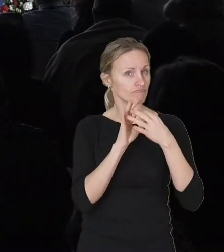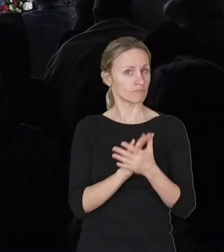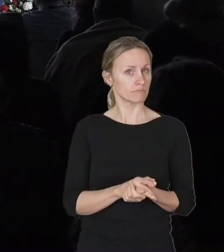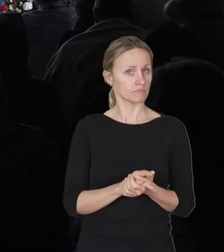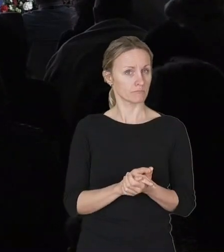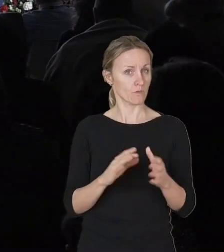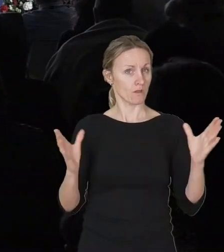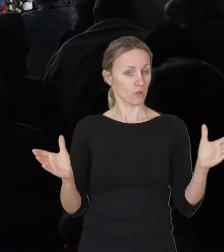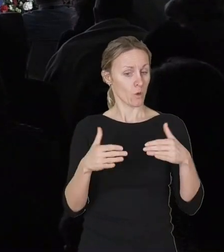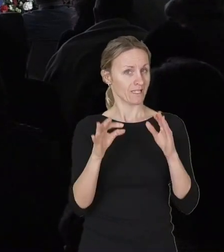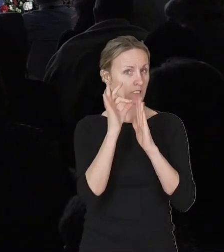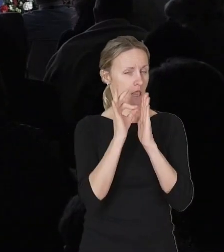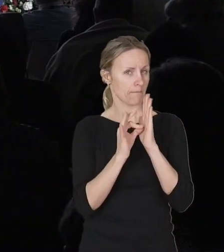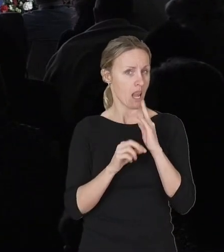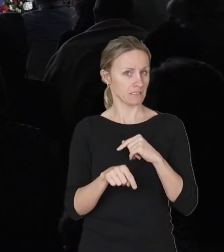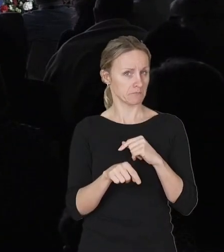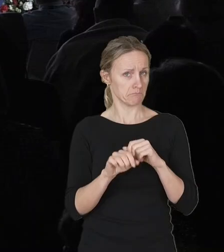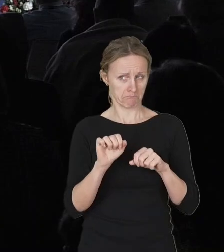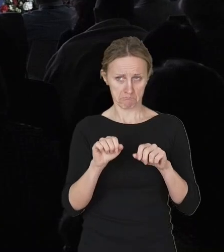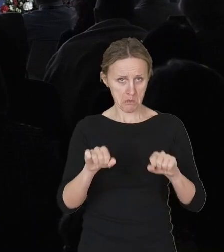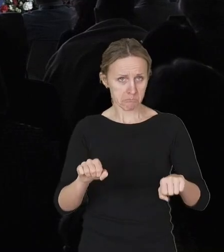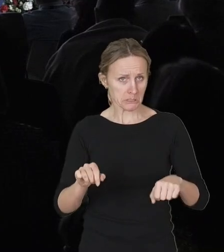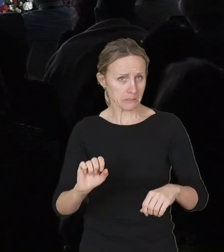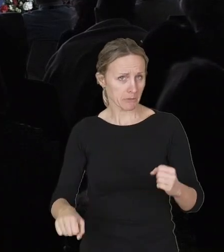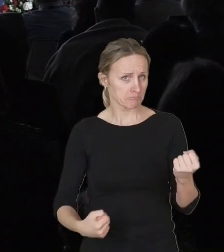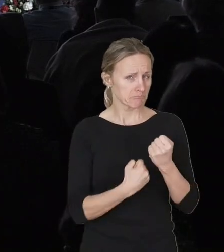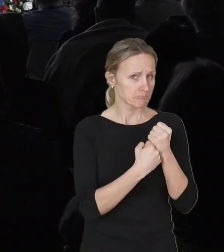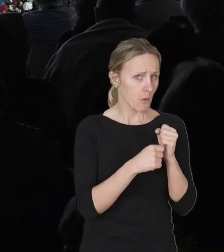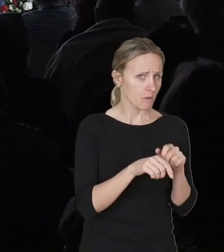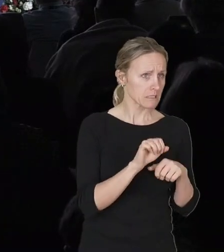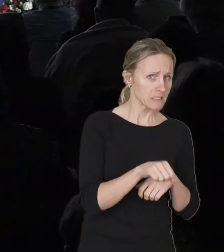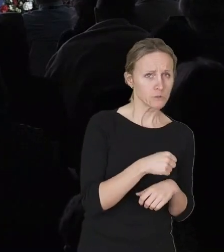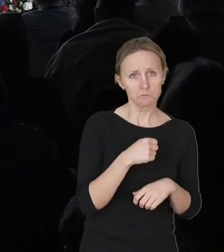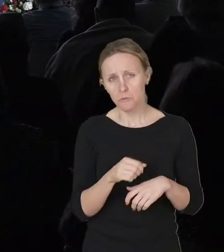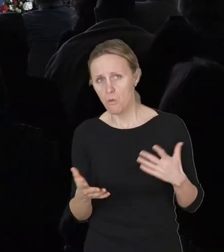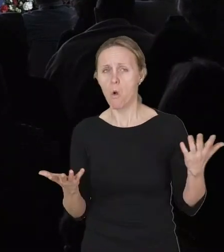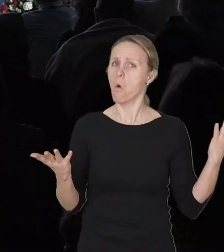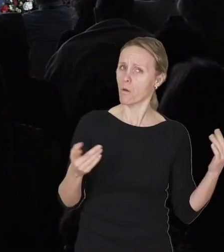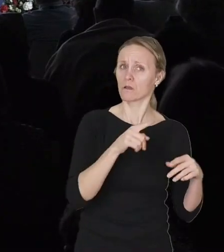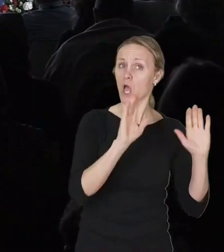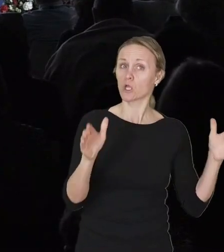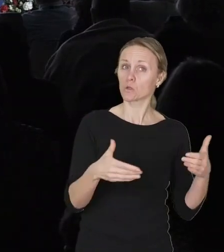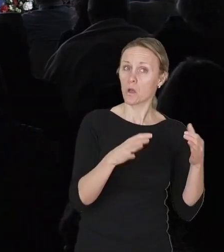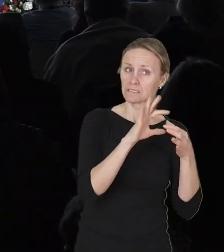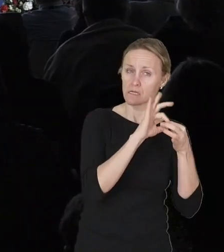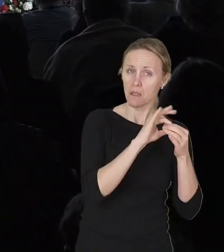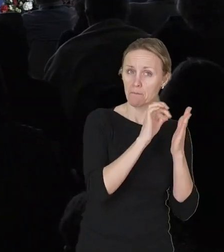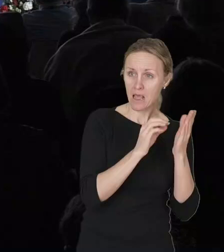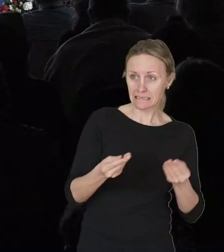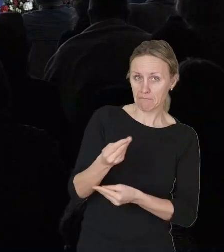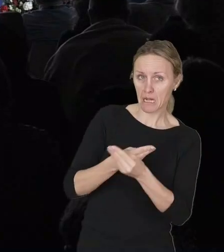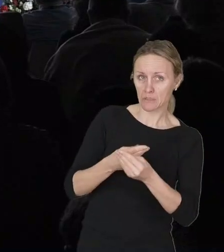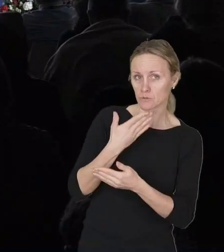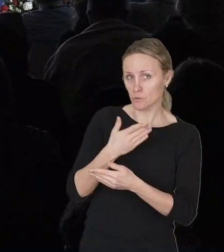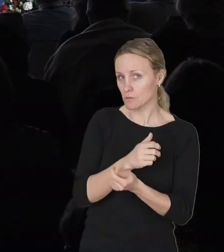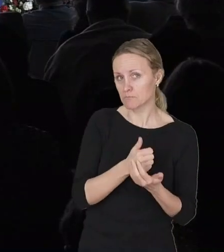single market can help companies, citizens, industry to use more effectively